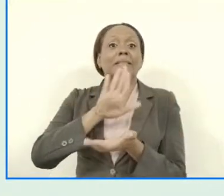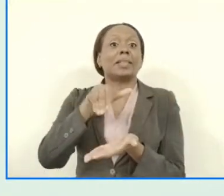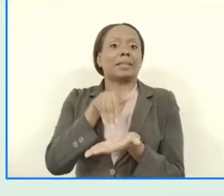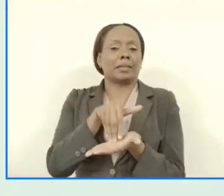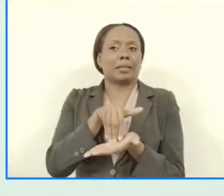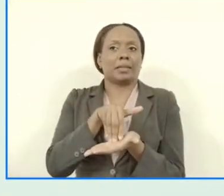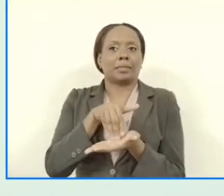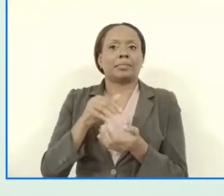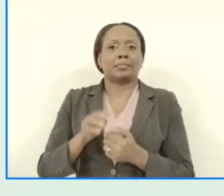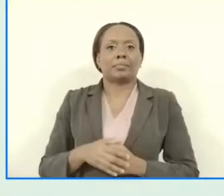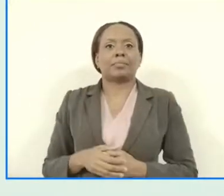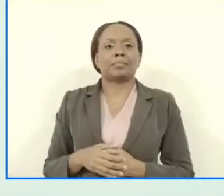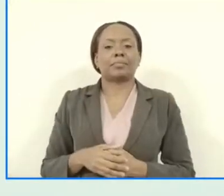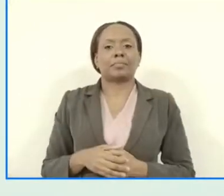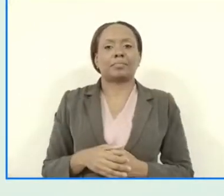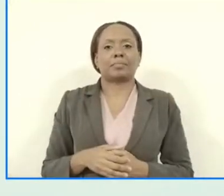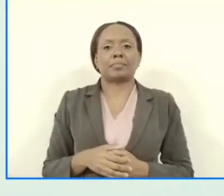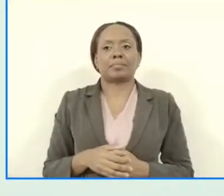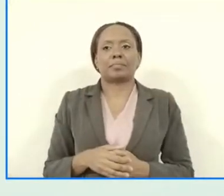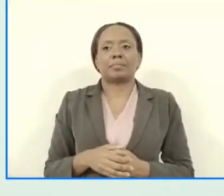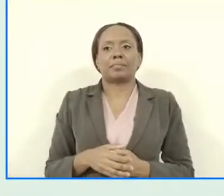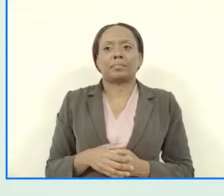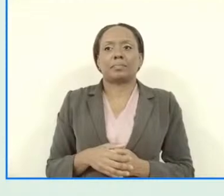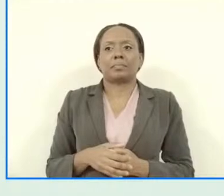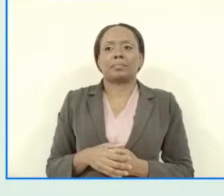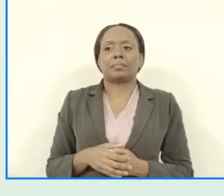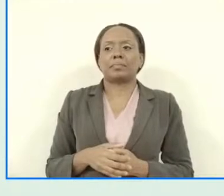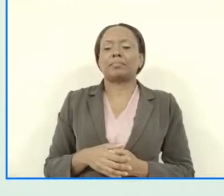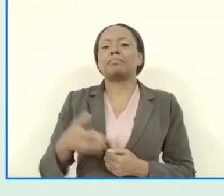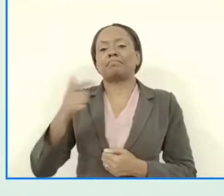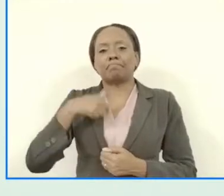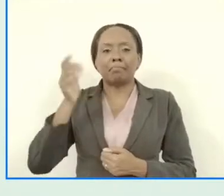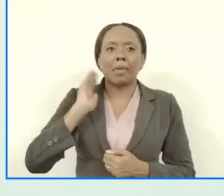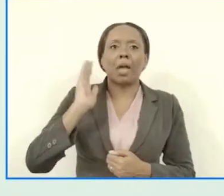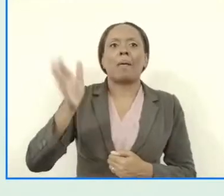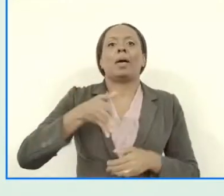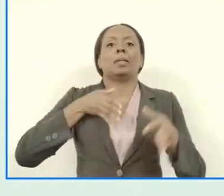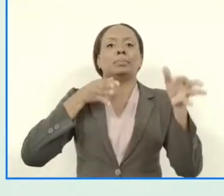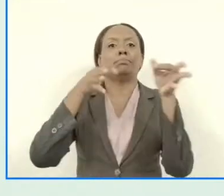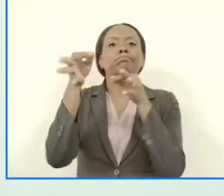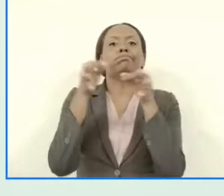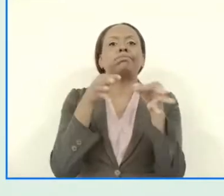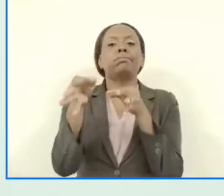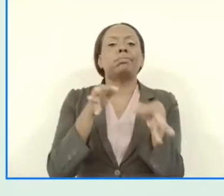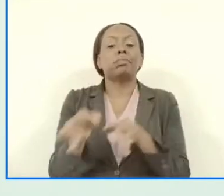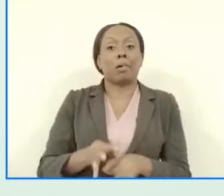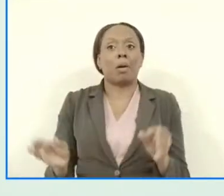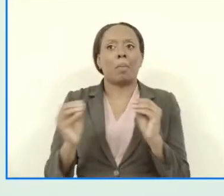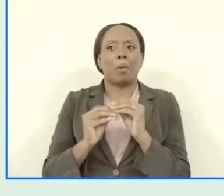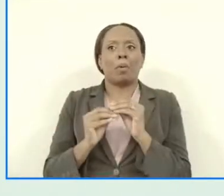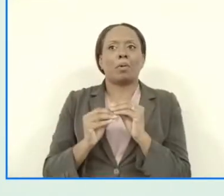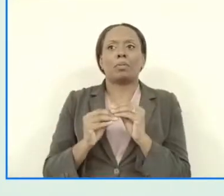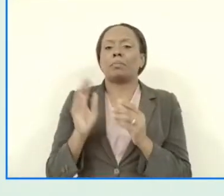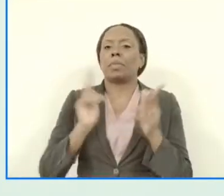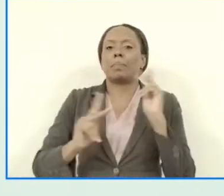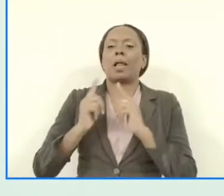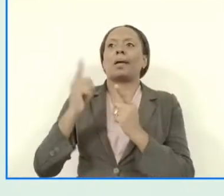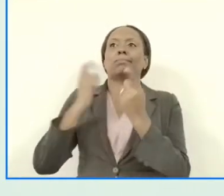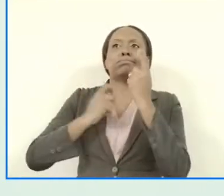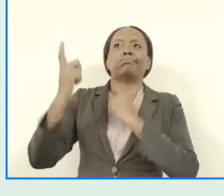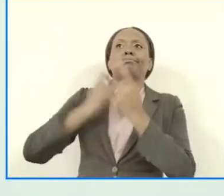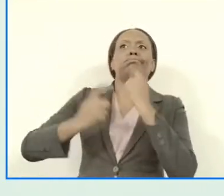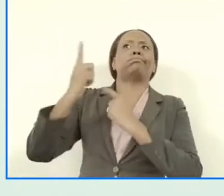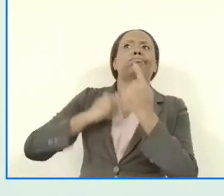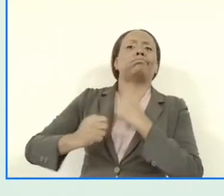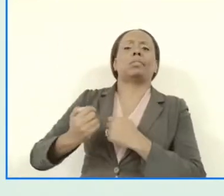back intermittently to flesh out some of the thoughts and flesh out some of the things. We're receiving questions all now, so we